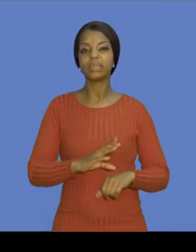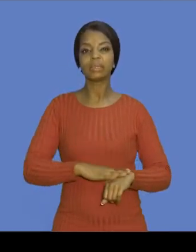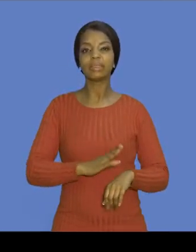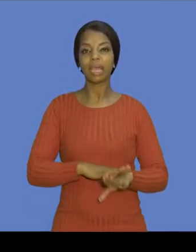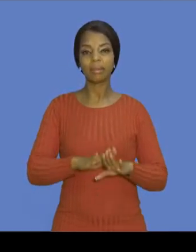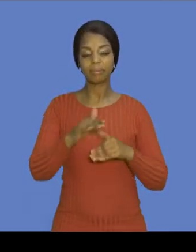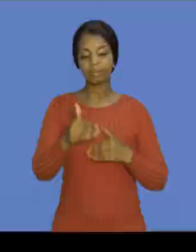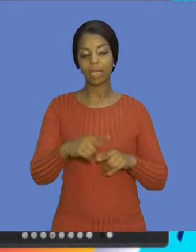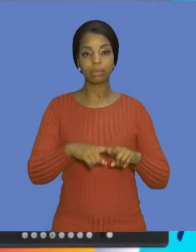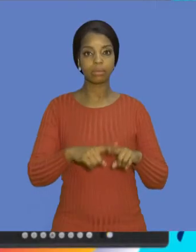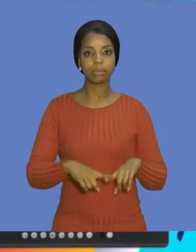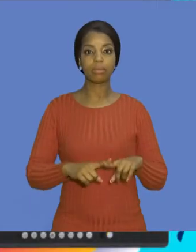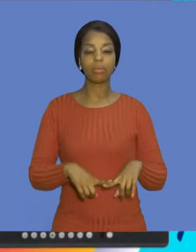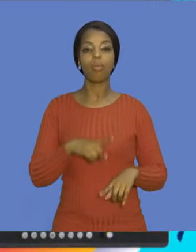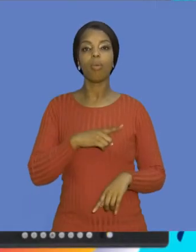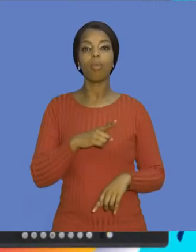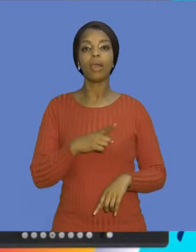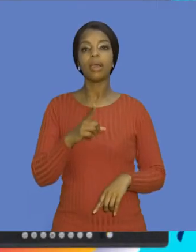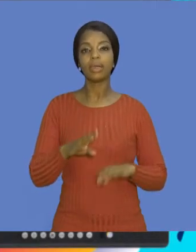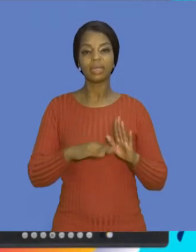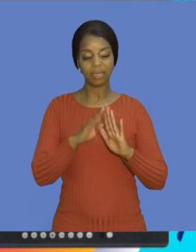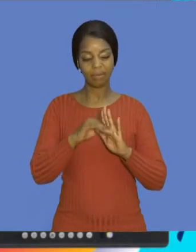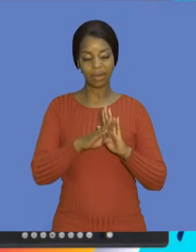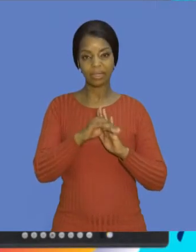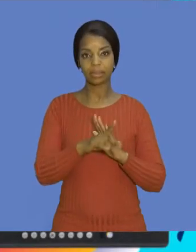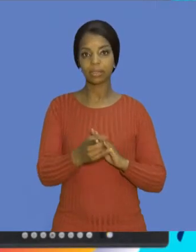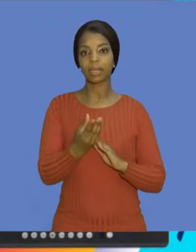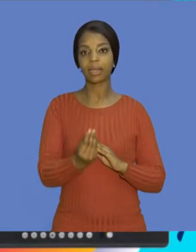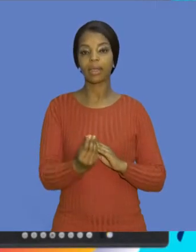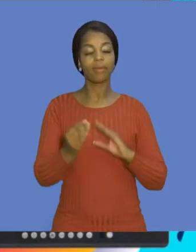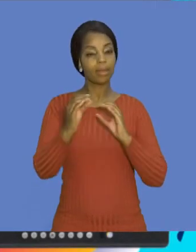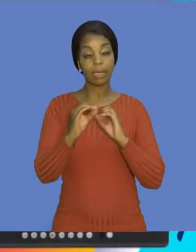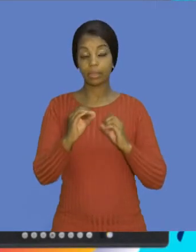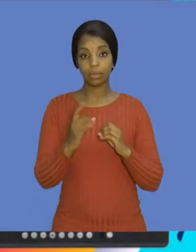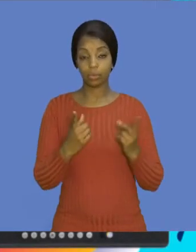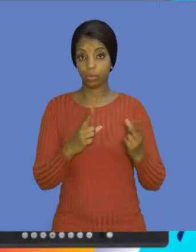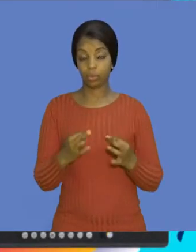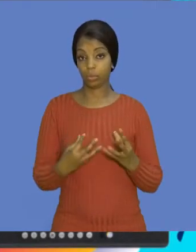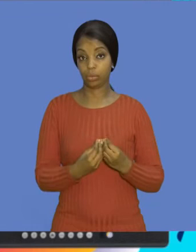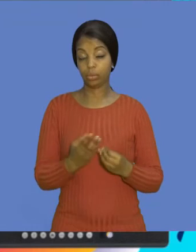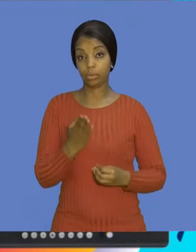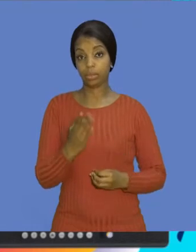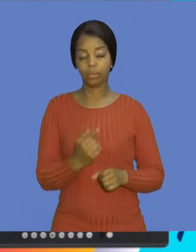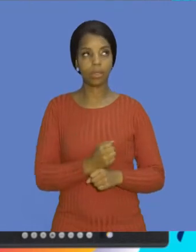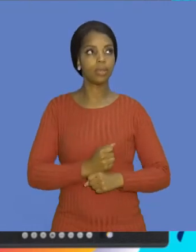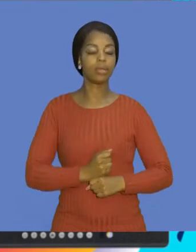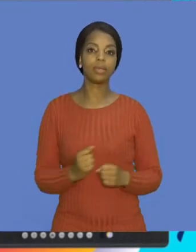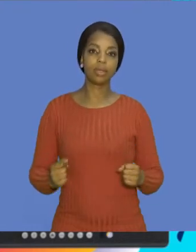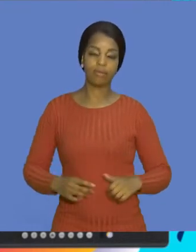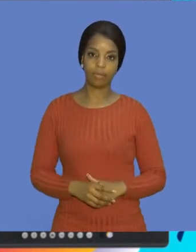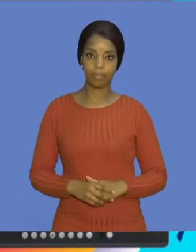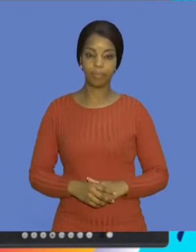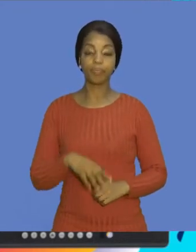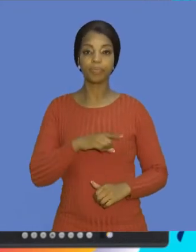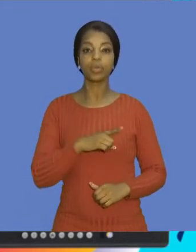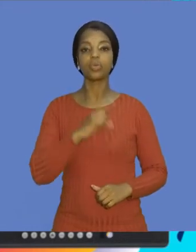what this means. Inflation has nothing to do with a constant increase. It will never be that way. We just saw now in